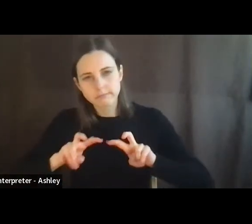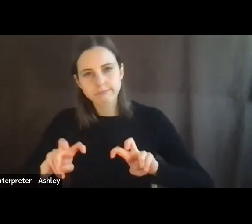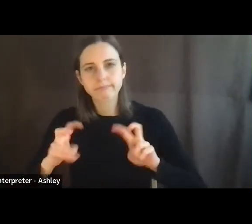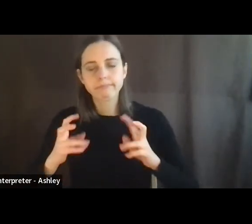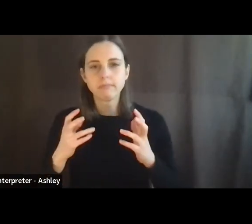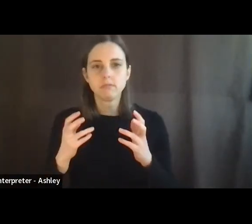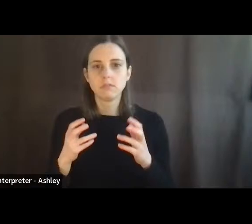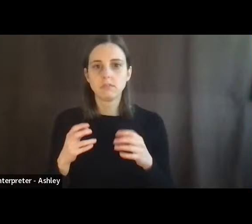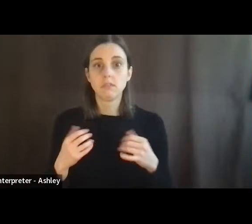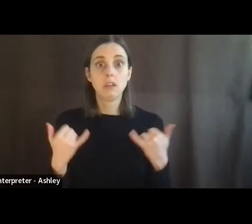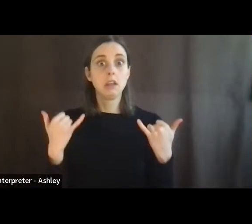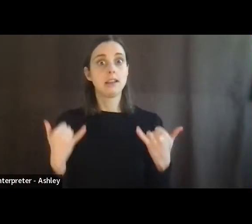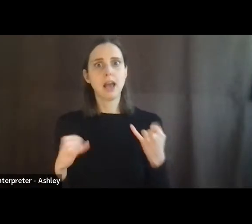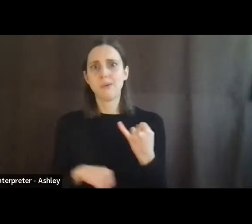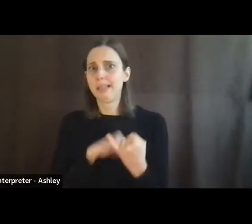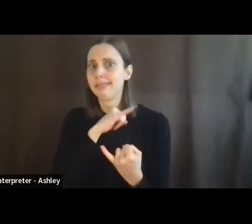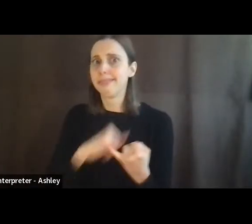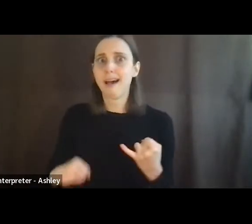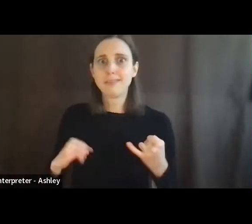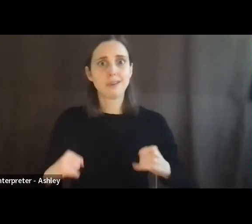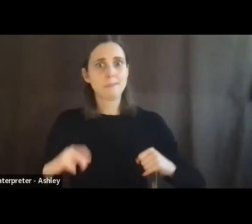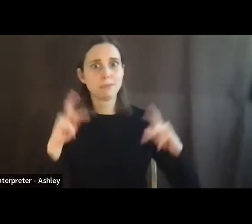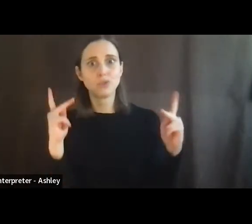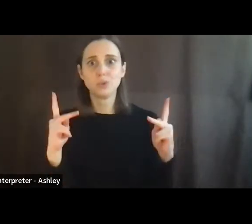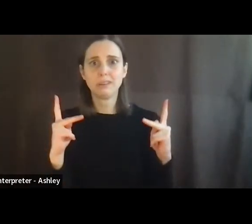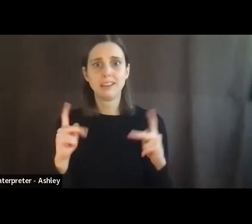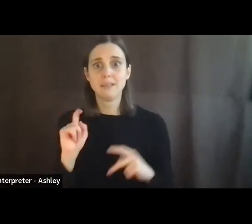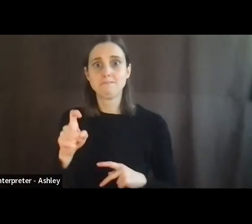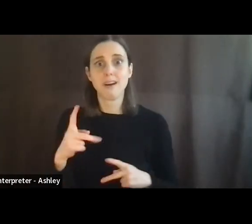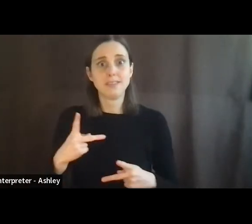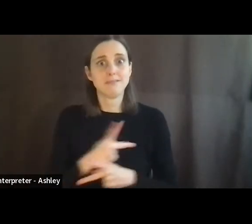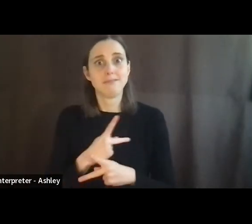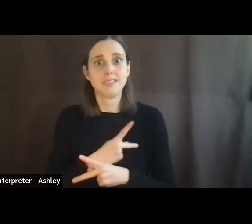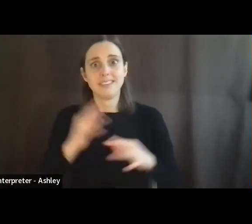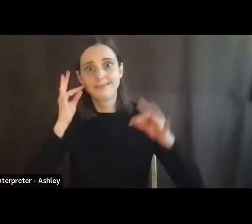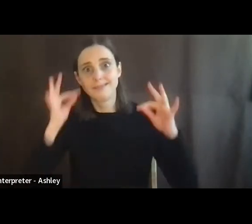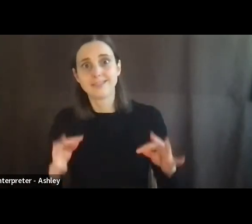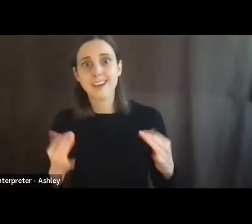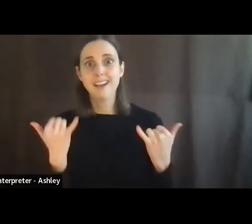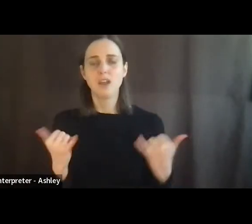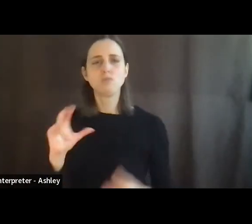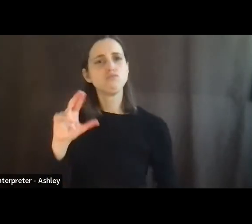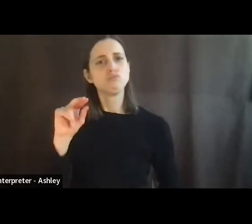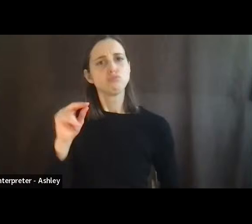as we move towards a recommendation for input to make it better.